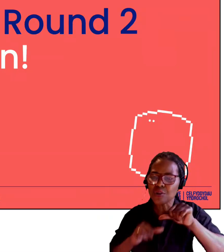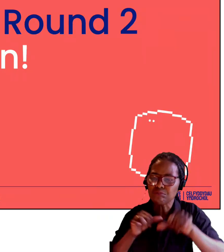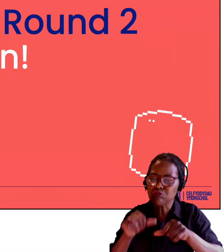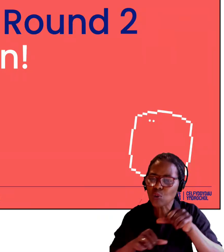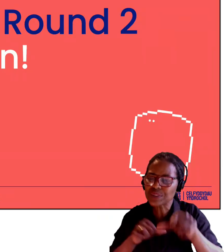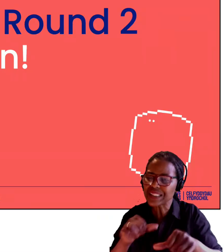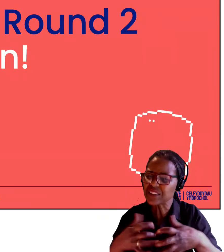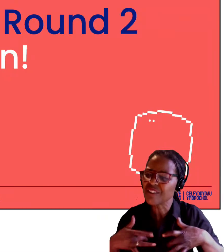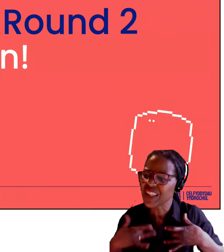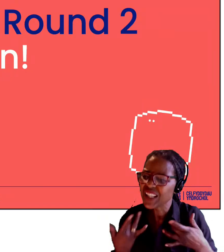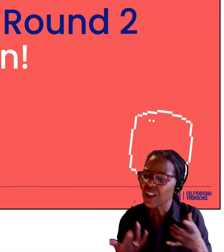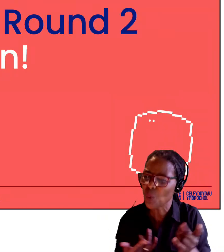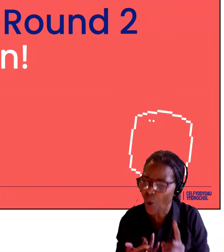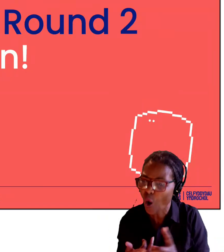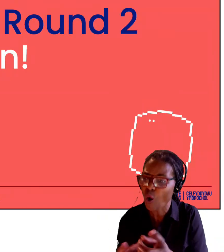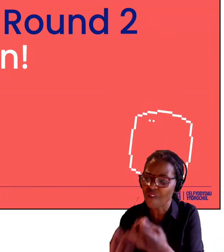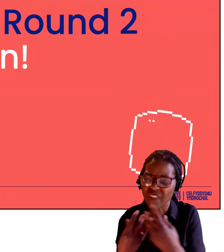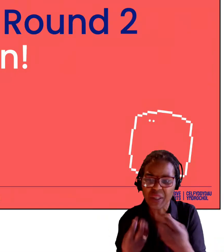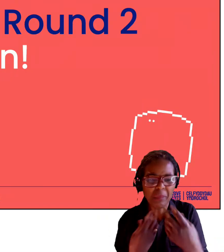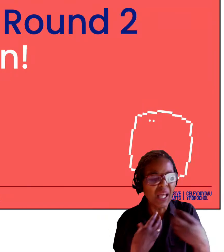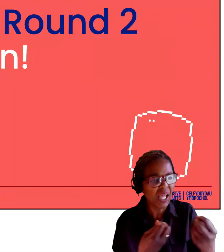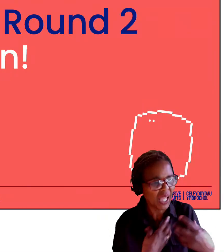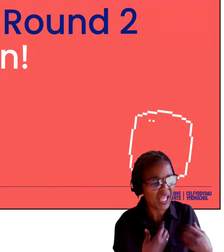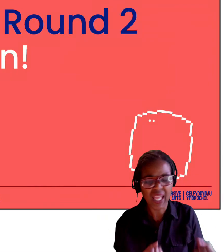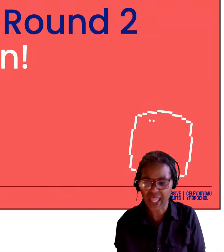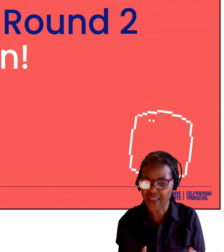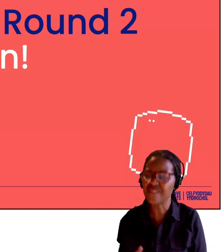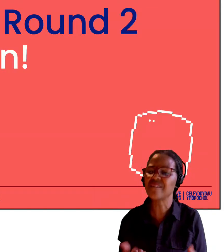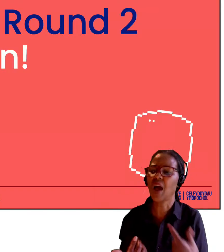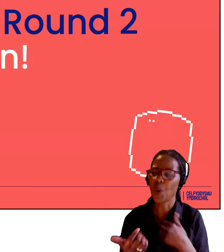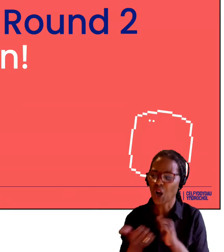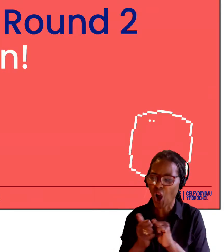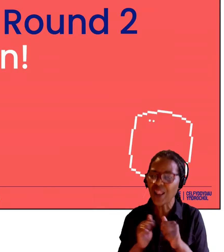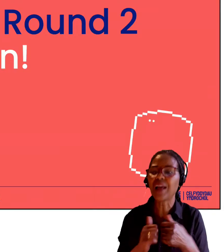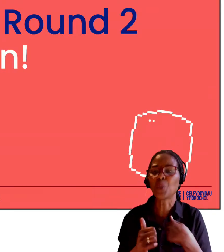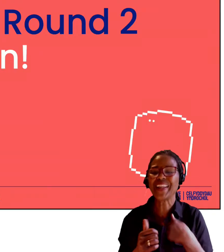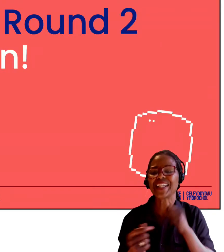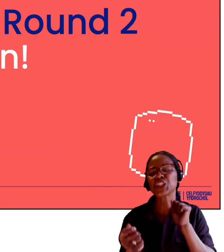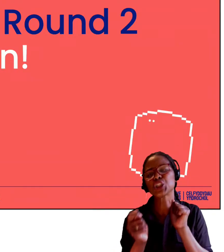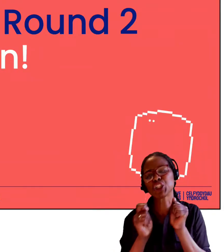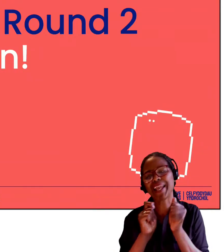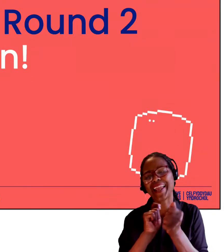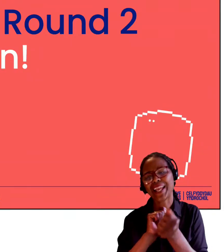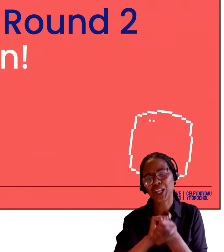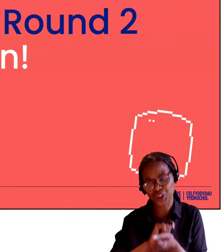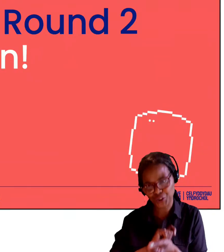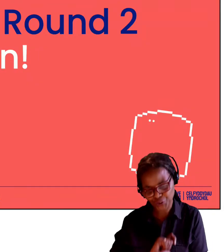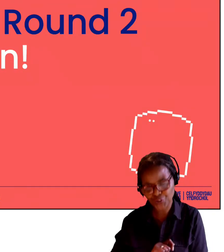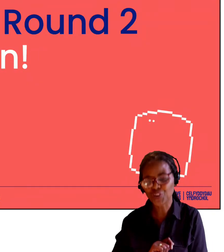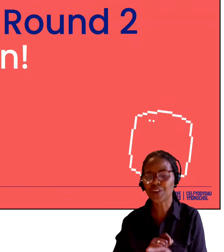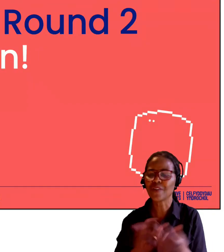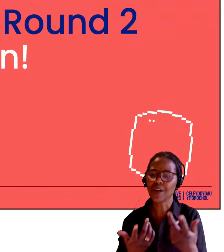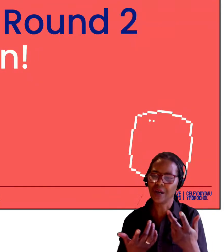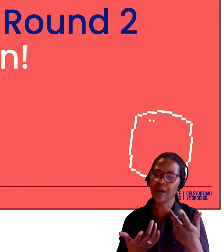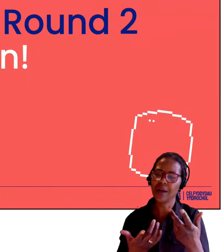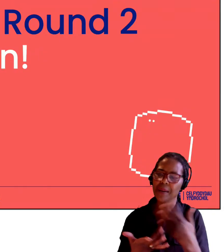and all our colleagues that are involved in the process. So we made a few changes to the model for this round